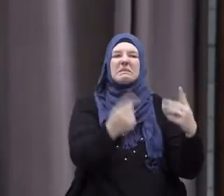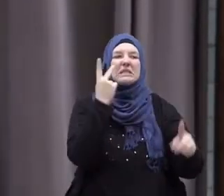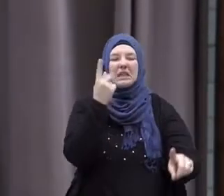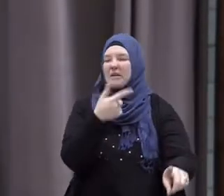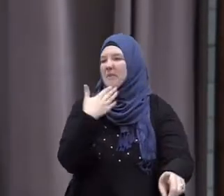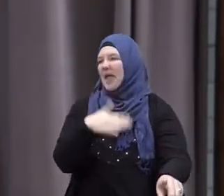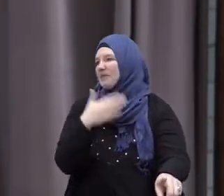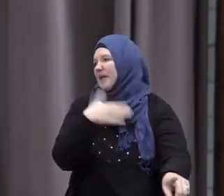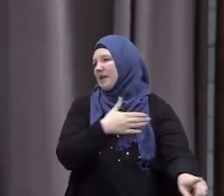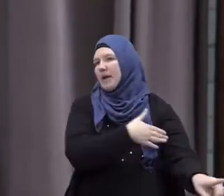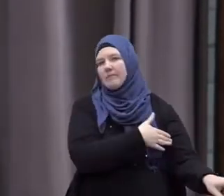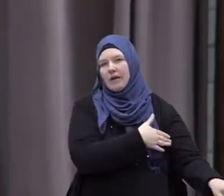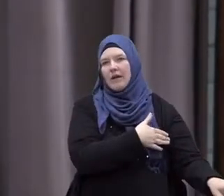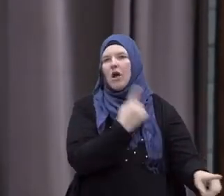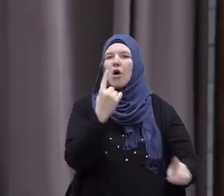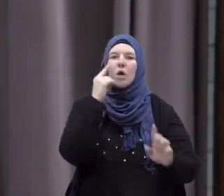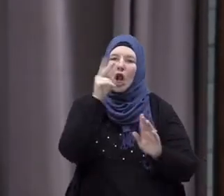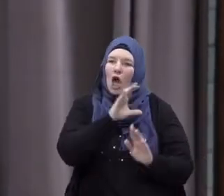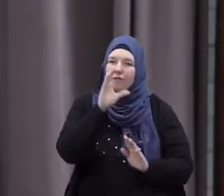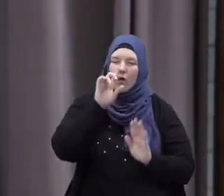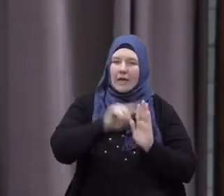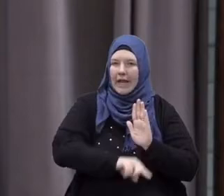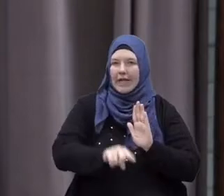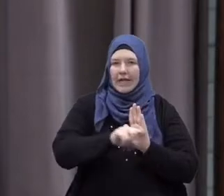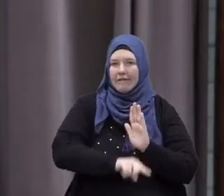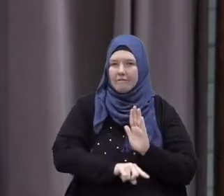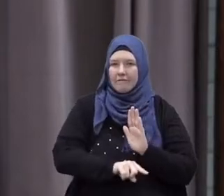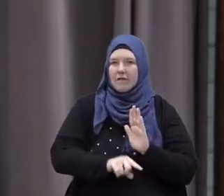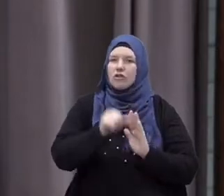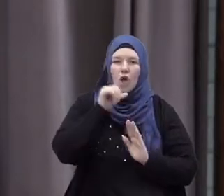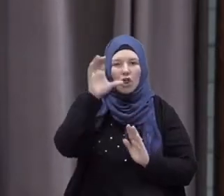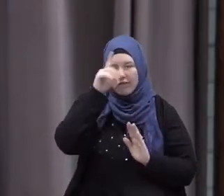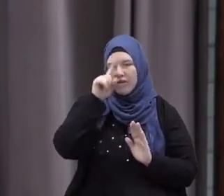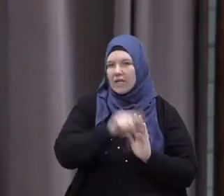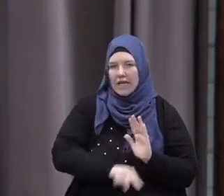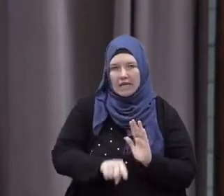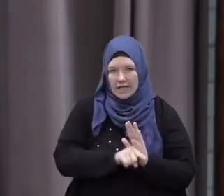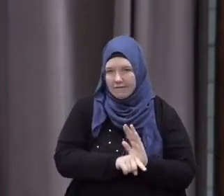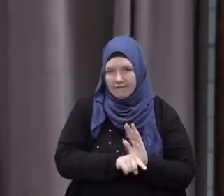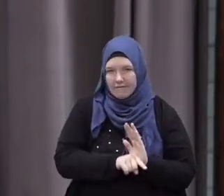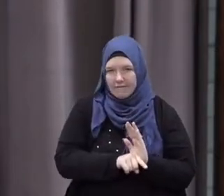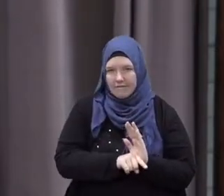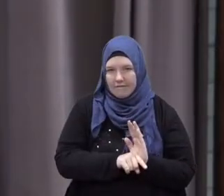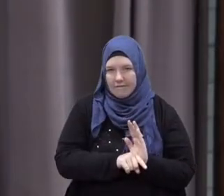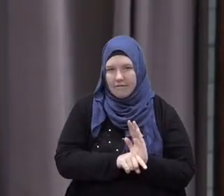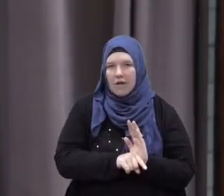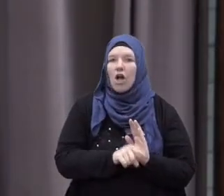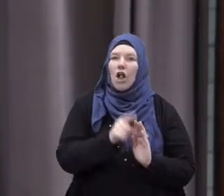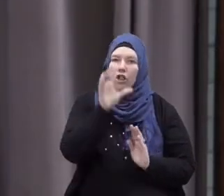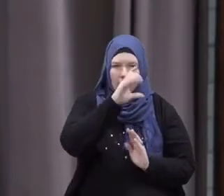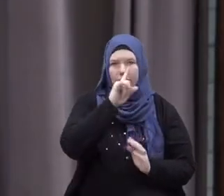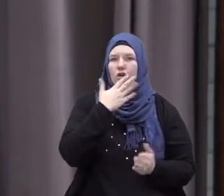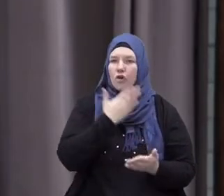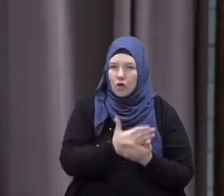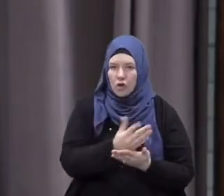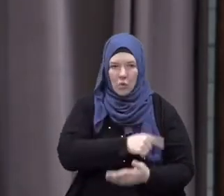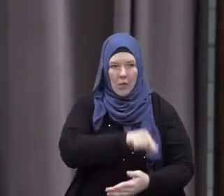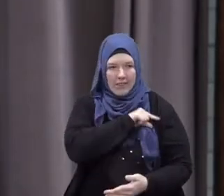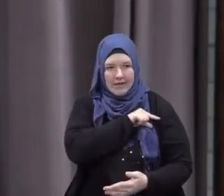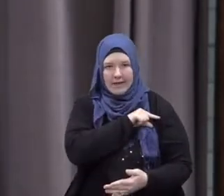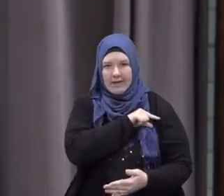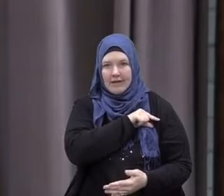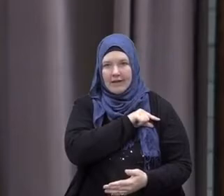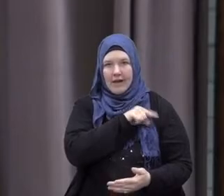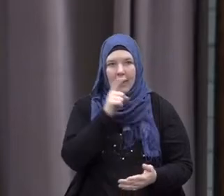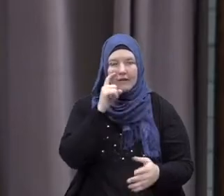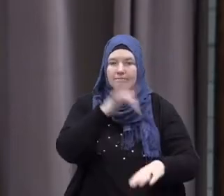distinguish yourself today from yesterday by improving your good qualities and getting rid